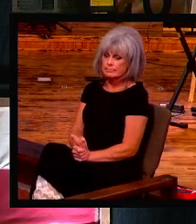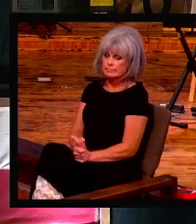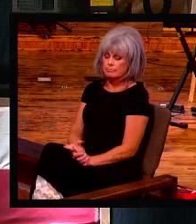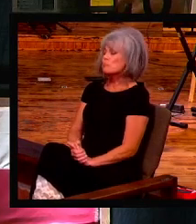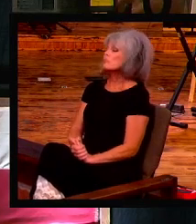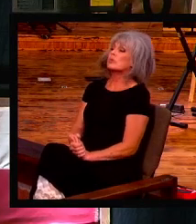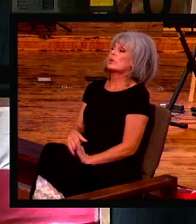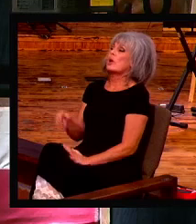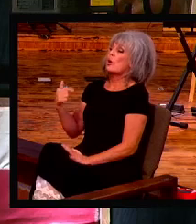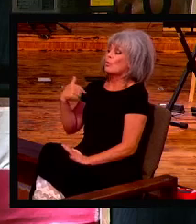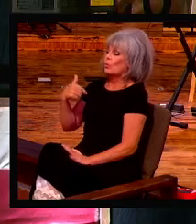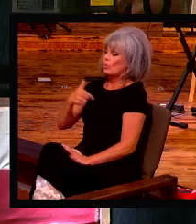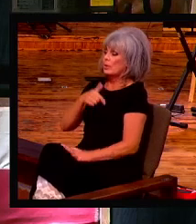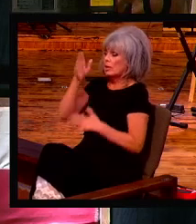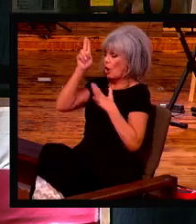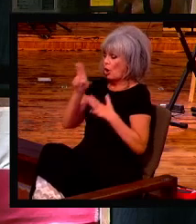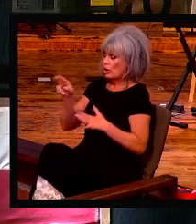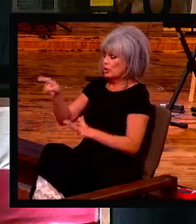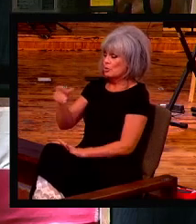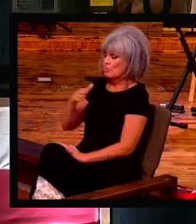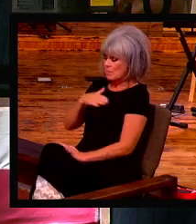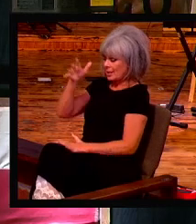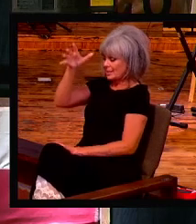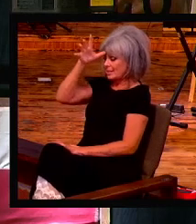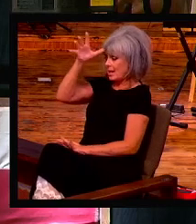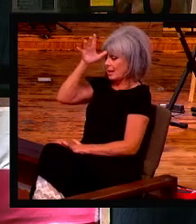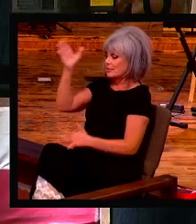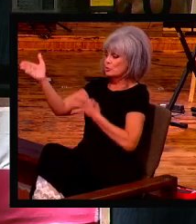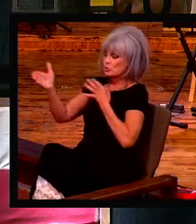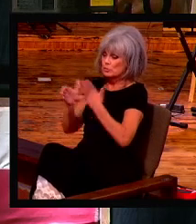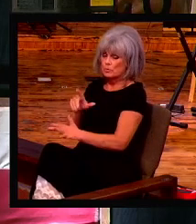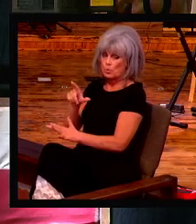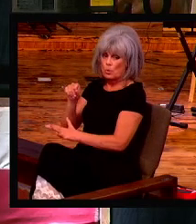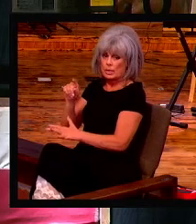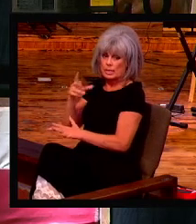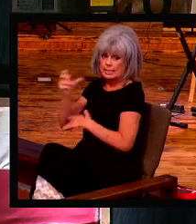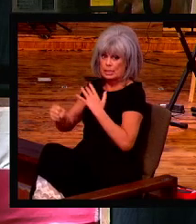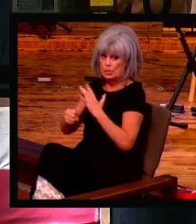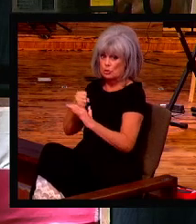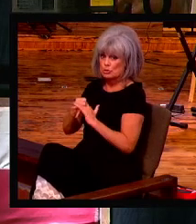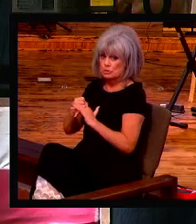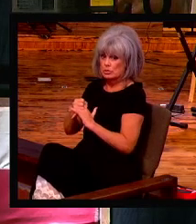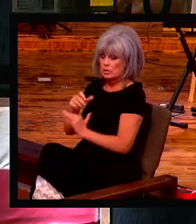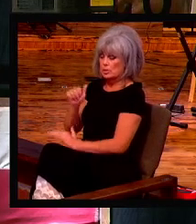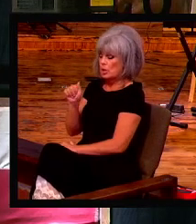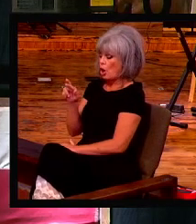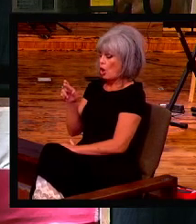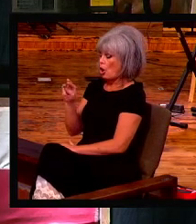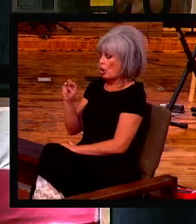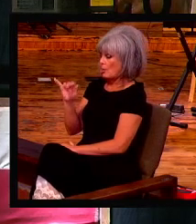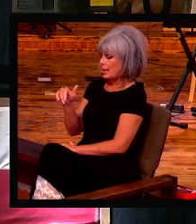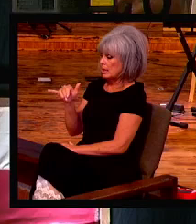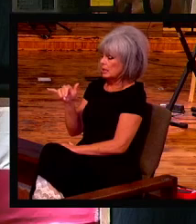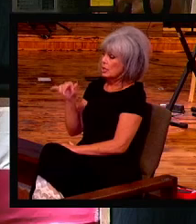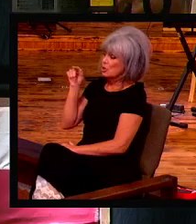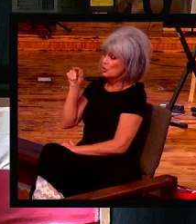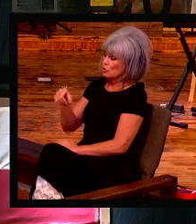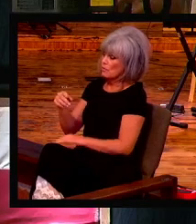We honor you. Thank you. My dad served 20 years in the Army. Thank you. You fight for our